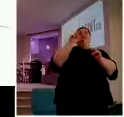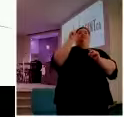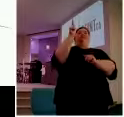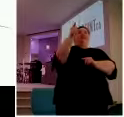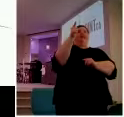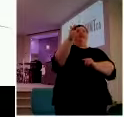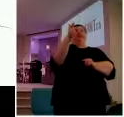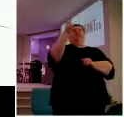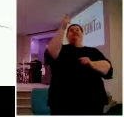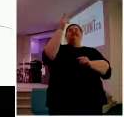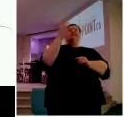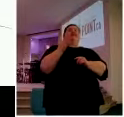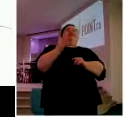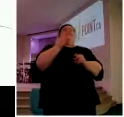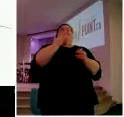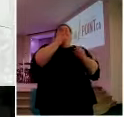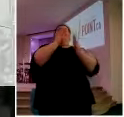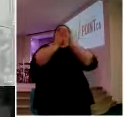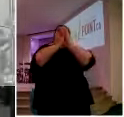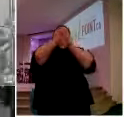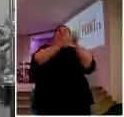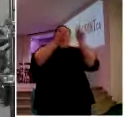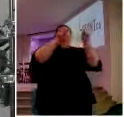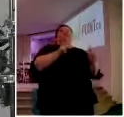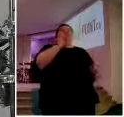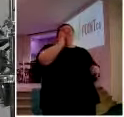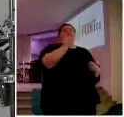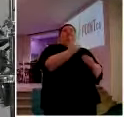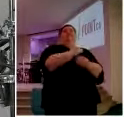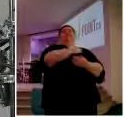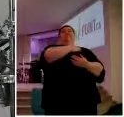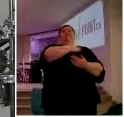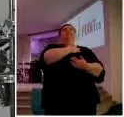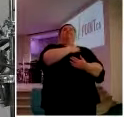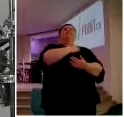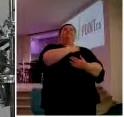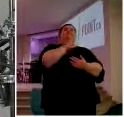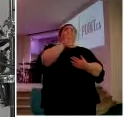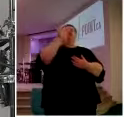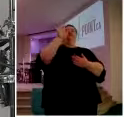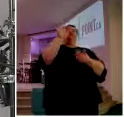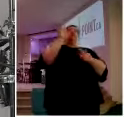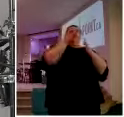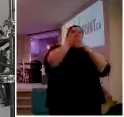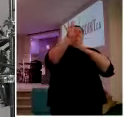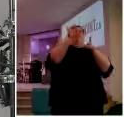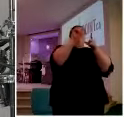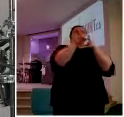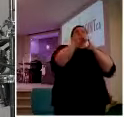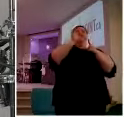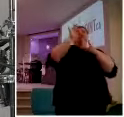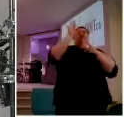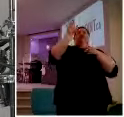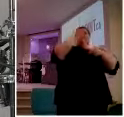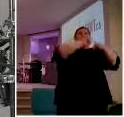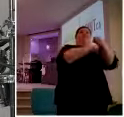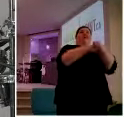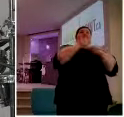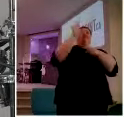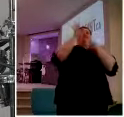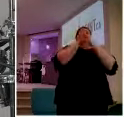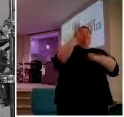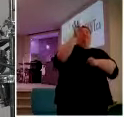We pray, God, that each and every person will be ministered to by your word and through the power, God, of your spirit. And we